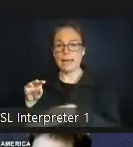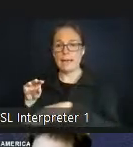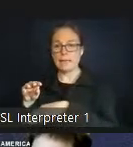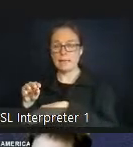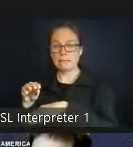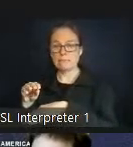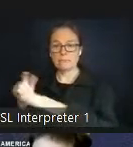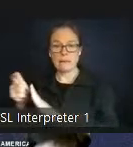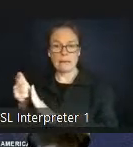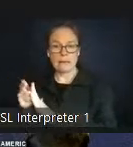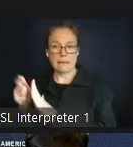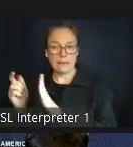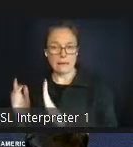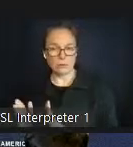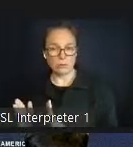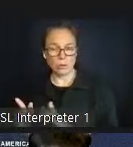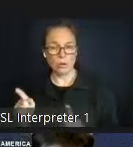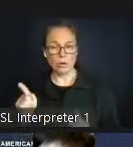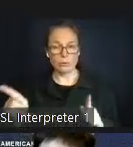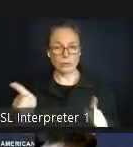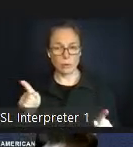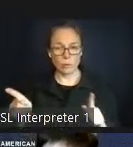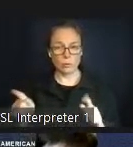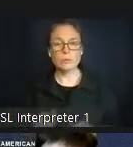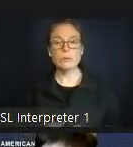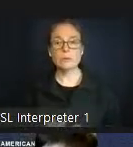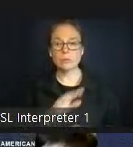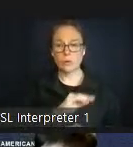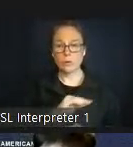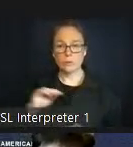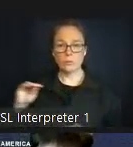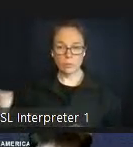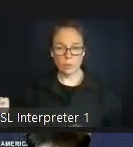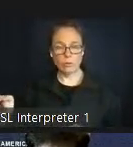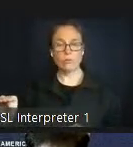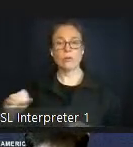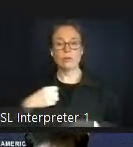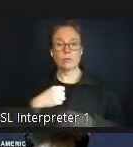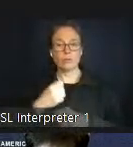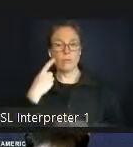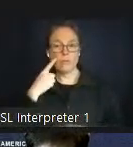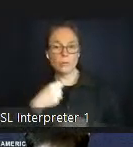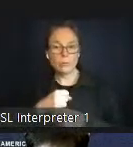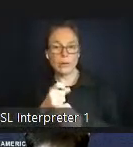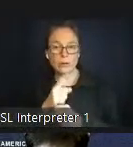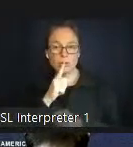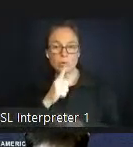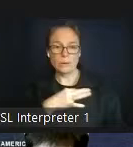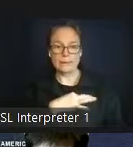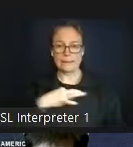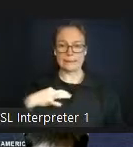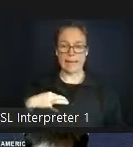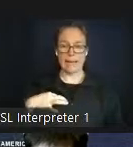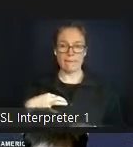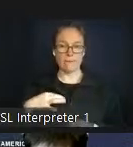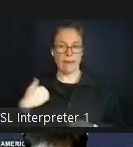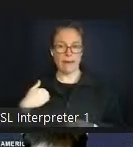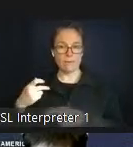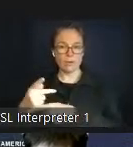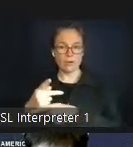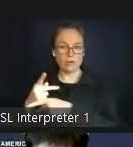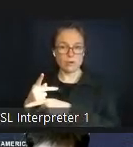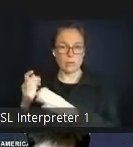That's directly related to ensuring that staff are supervised